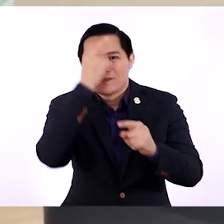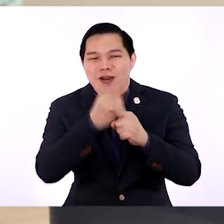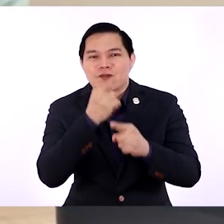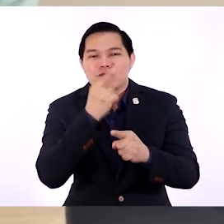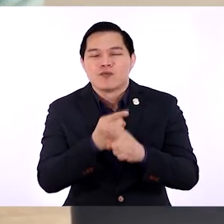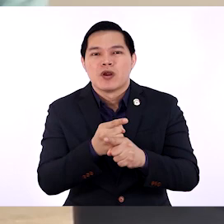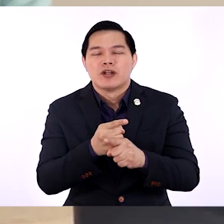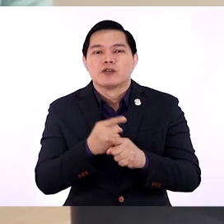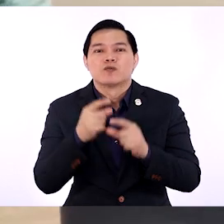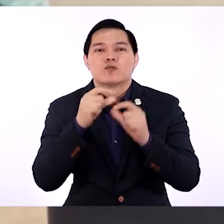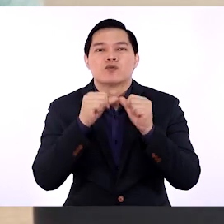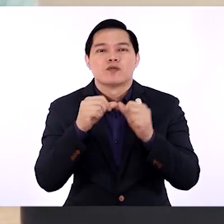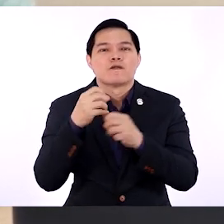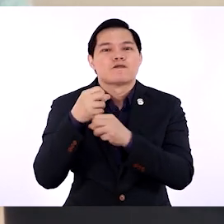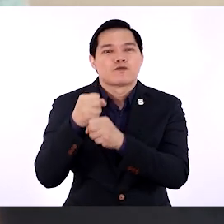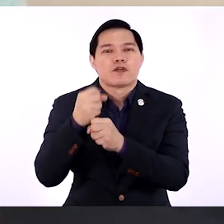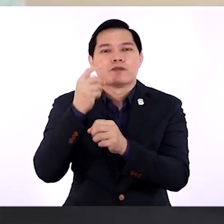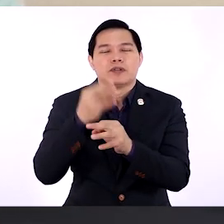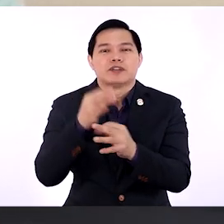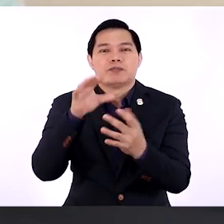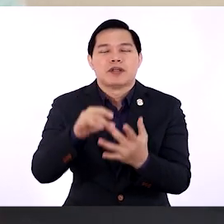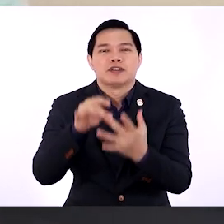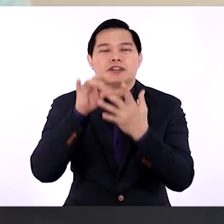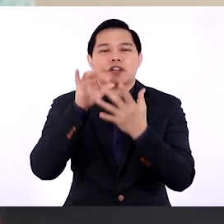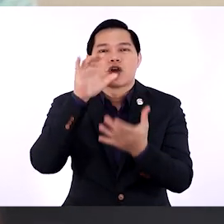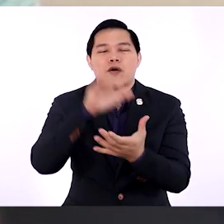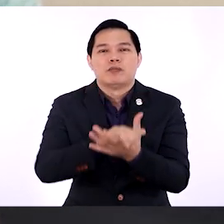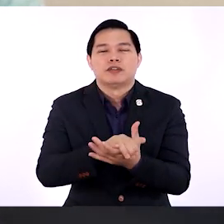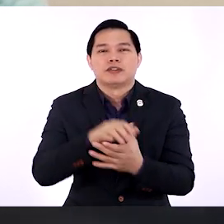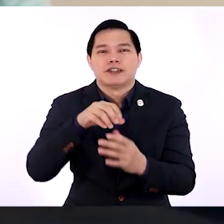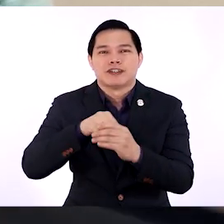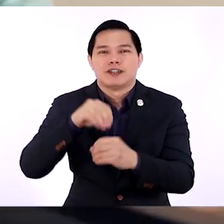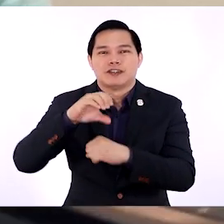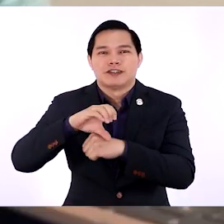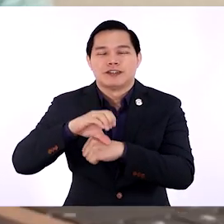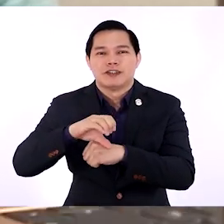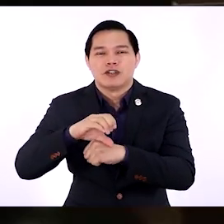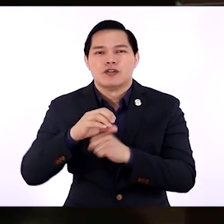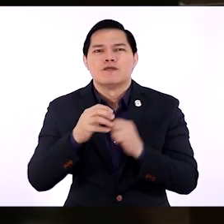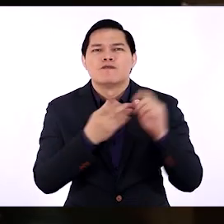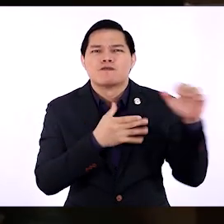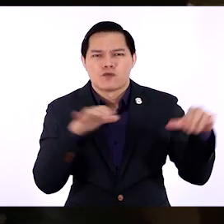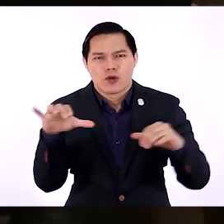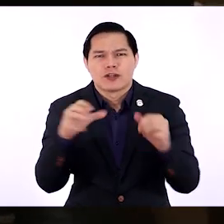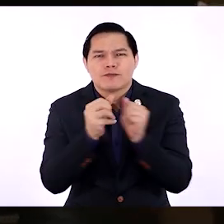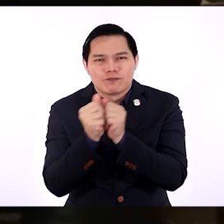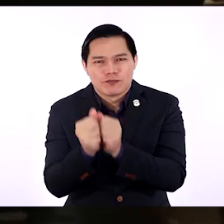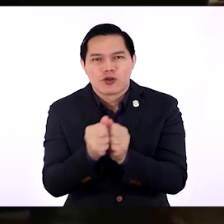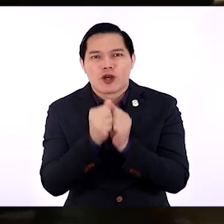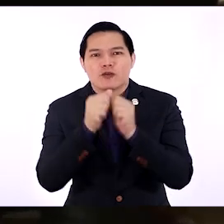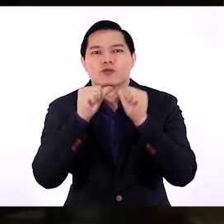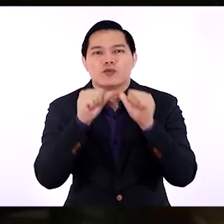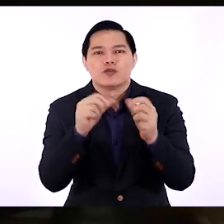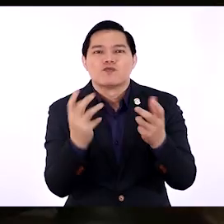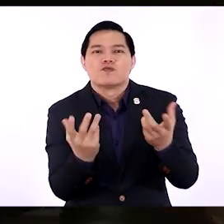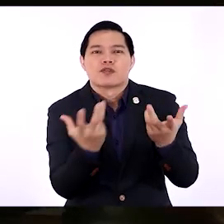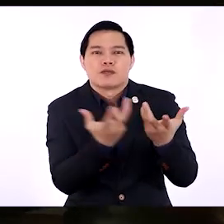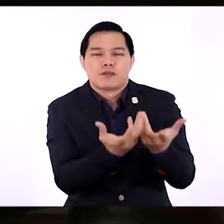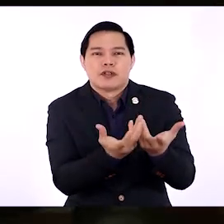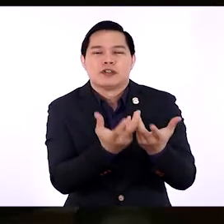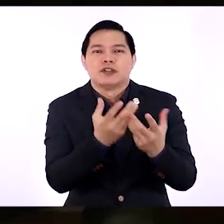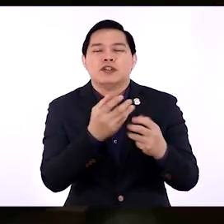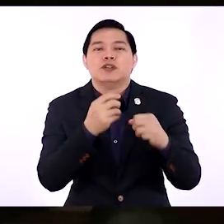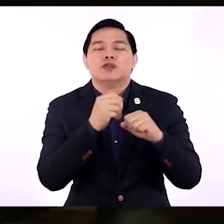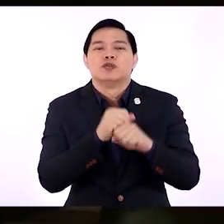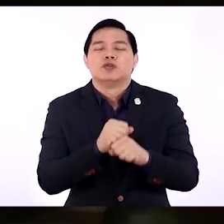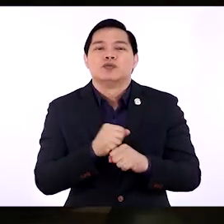on to their faith. Especially married couples inside the church, working together as they continue to adapt and ensure their family's